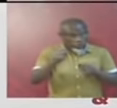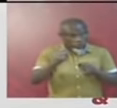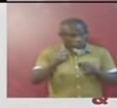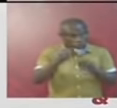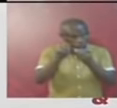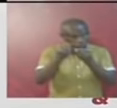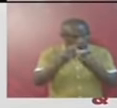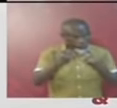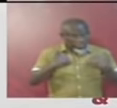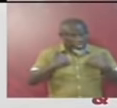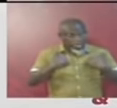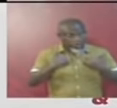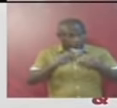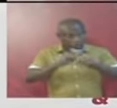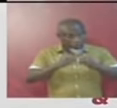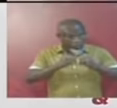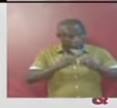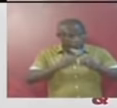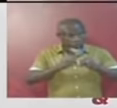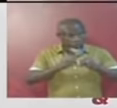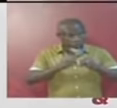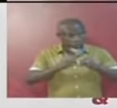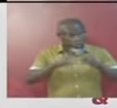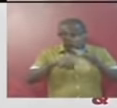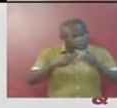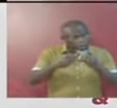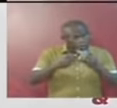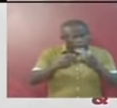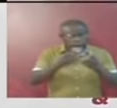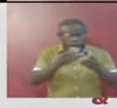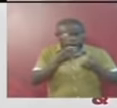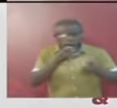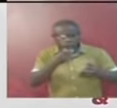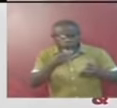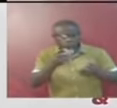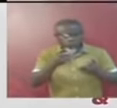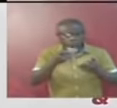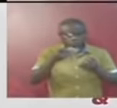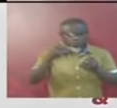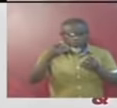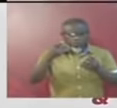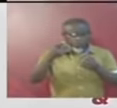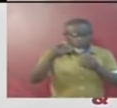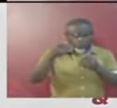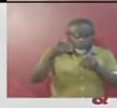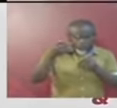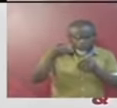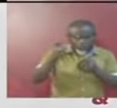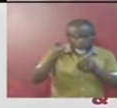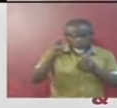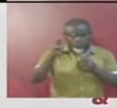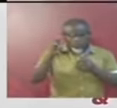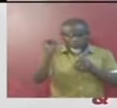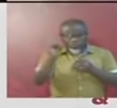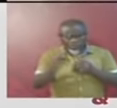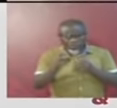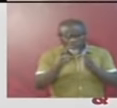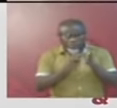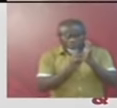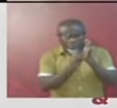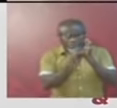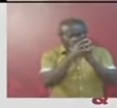of the population has diabetes in terms of prevalence, 23% hypertension, 17% cancers, and I believe